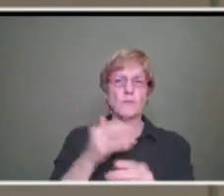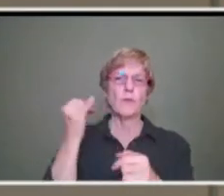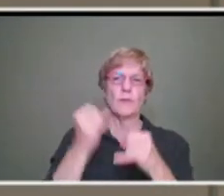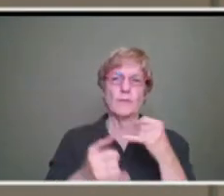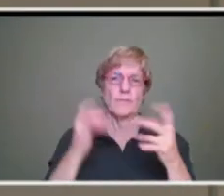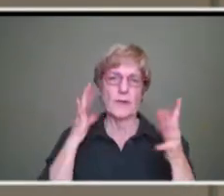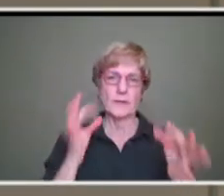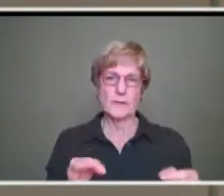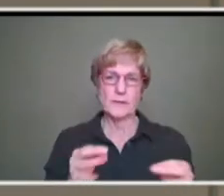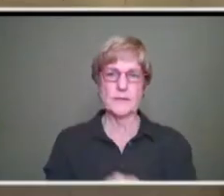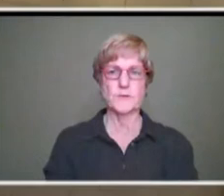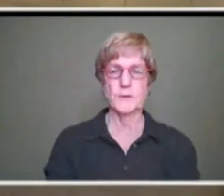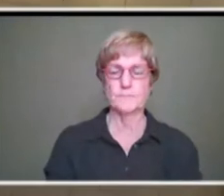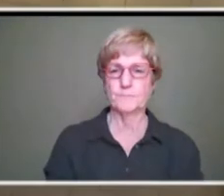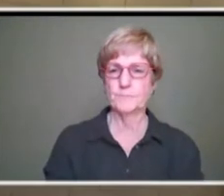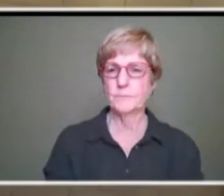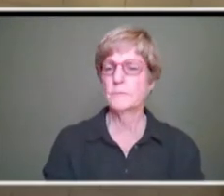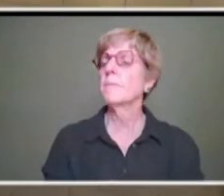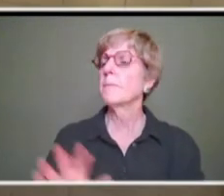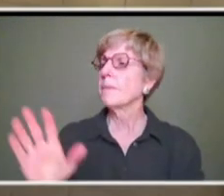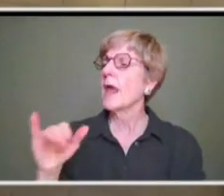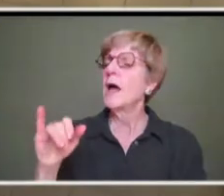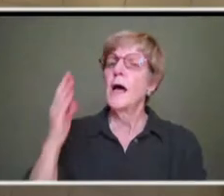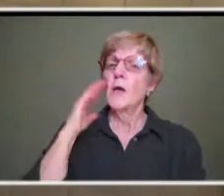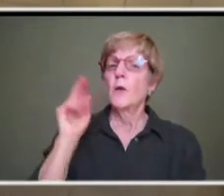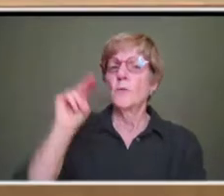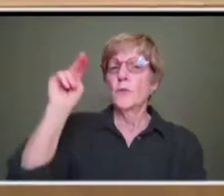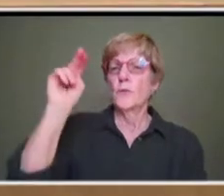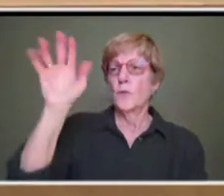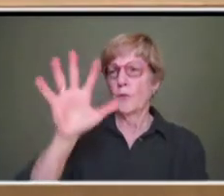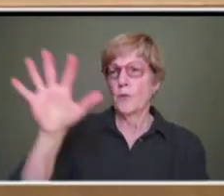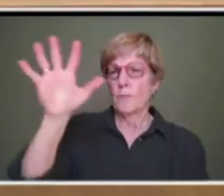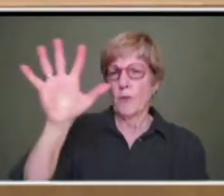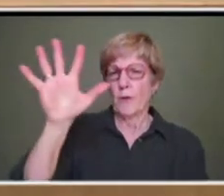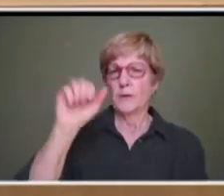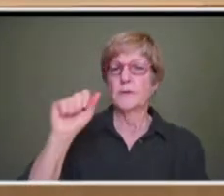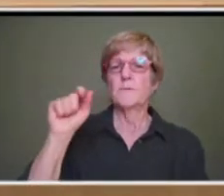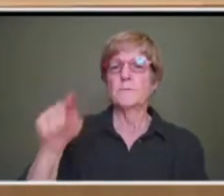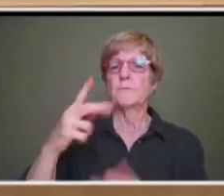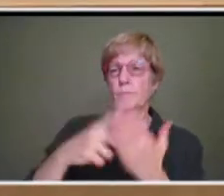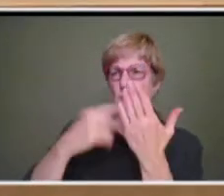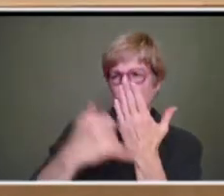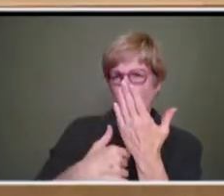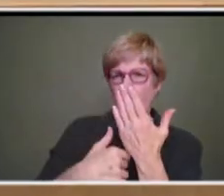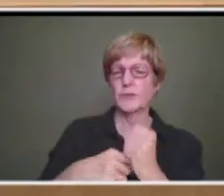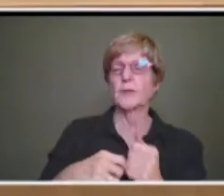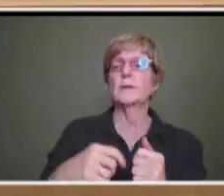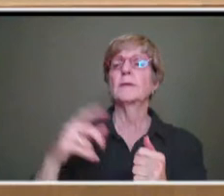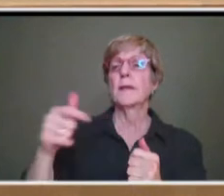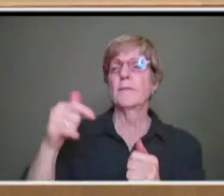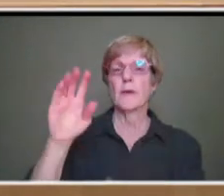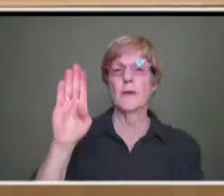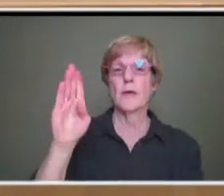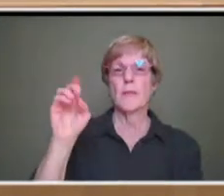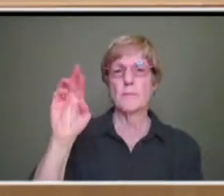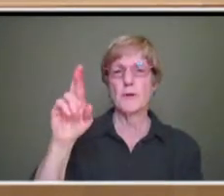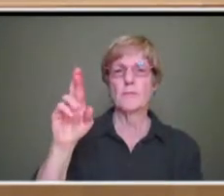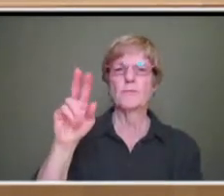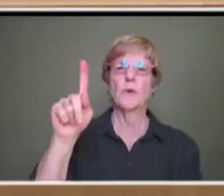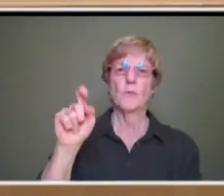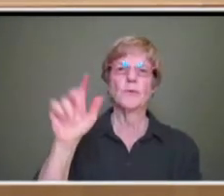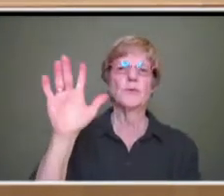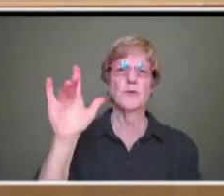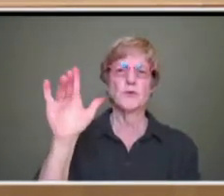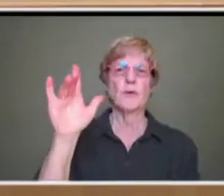I know the the northern portion from this project that they've got the 100 foot buffer and 125-foot setback that was